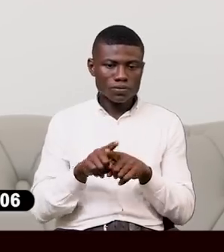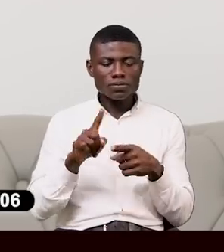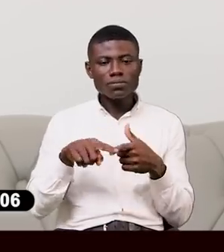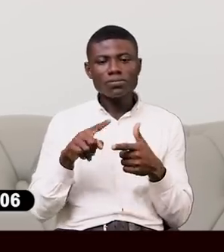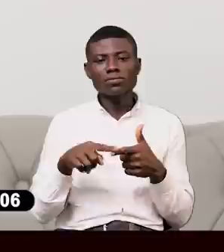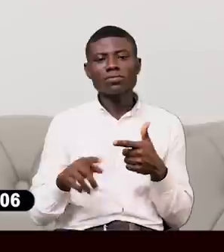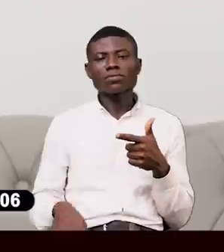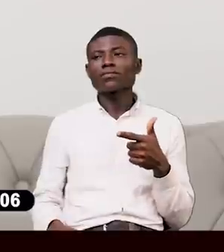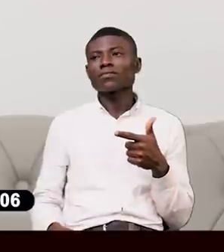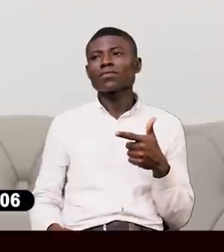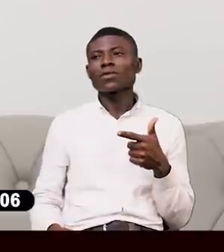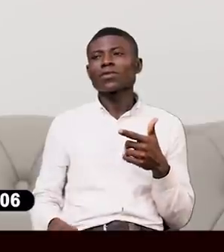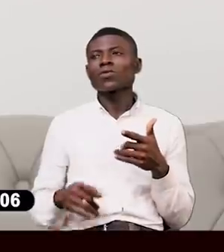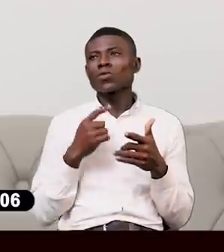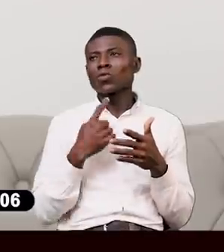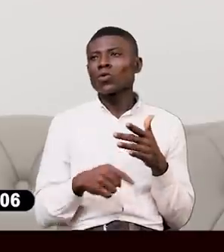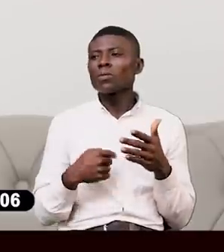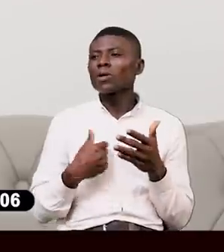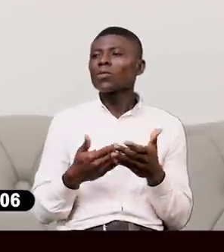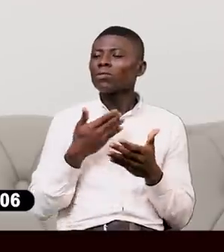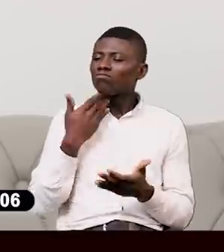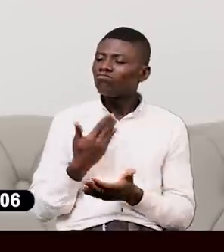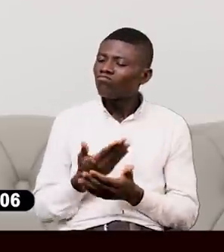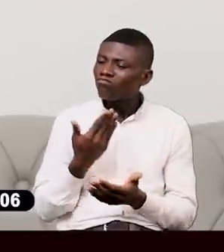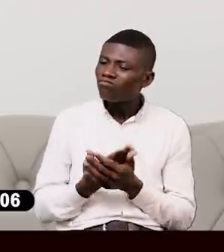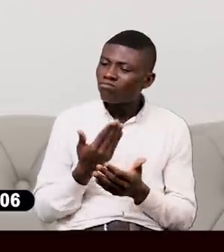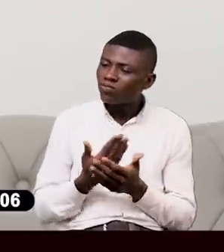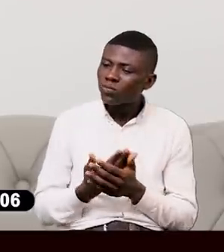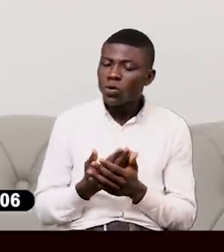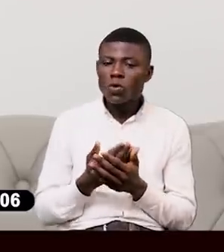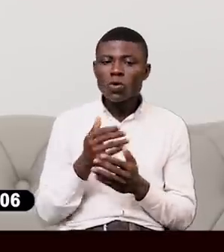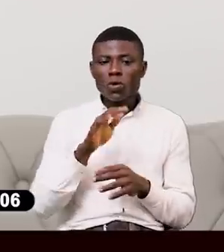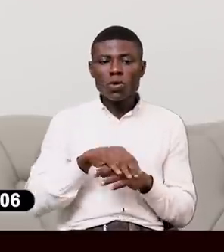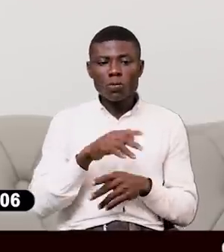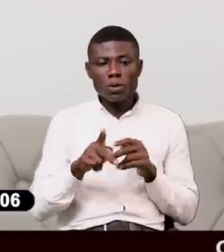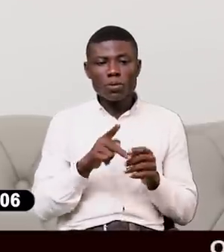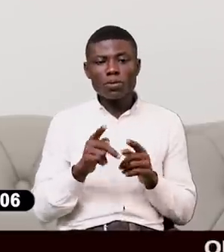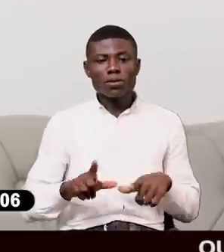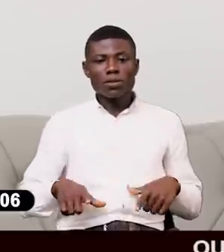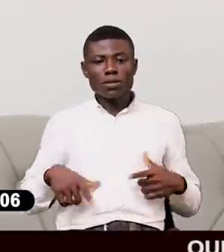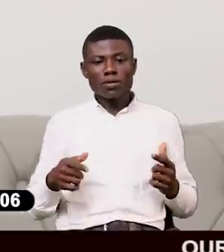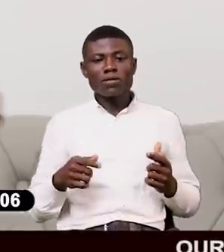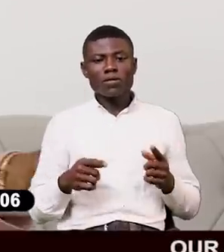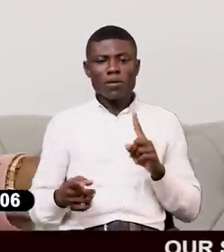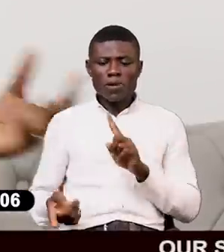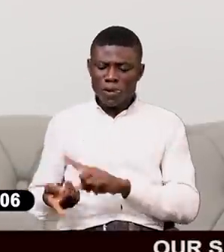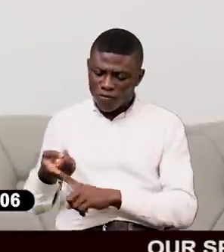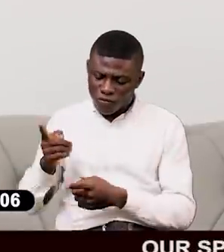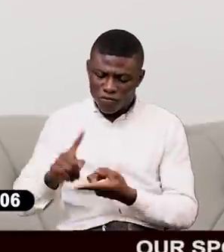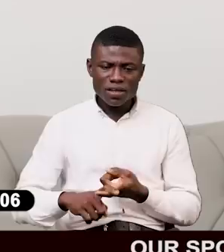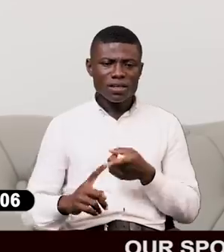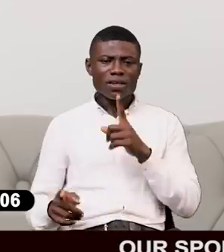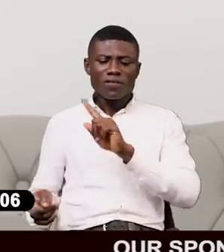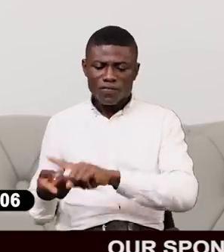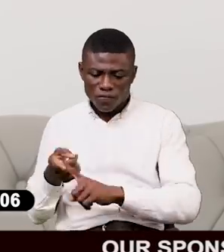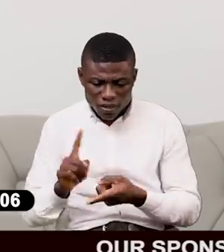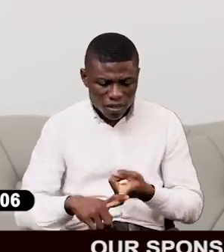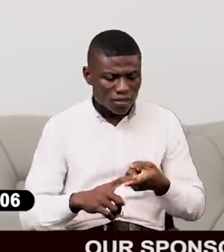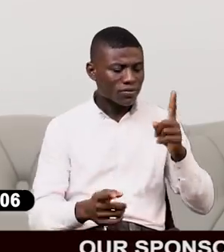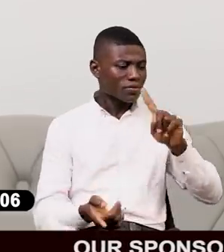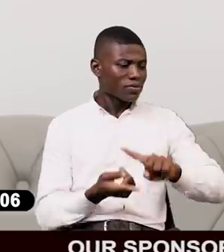so. Cacram pess and messa sre, a willy pan be brain life, money say, and now for four ba our real